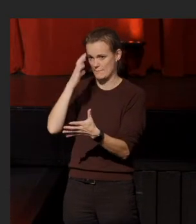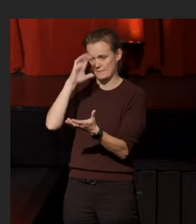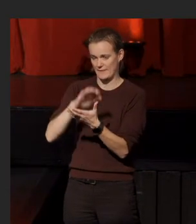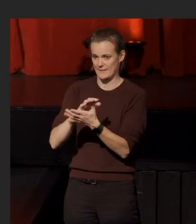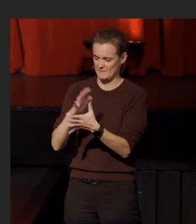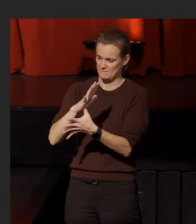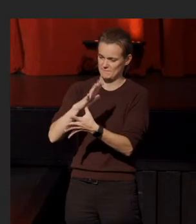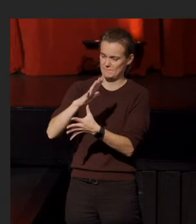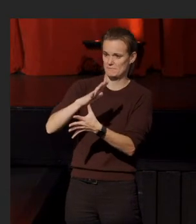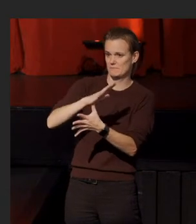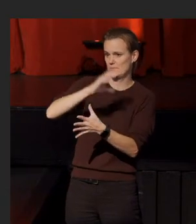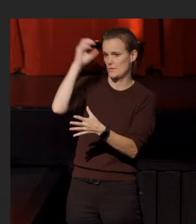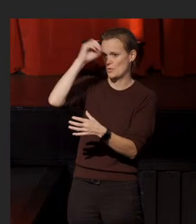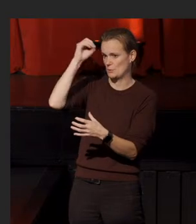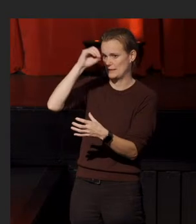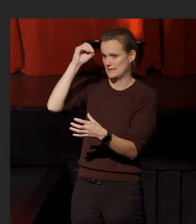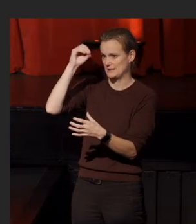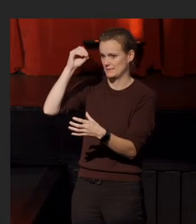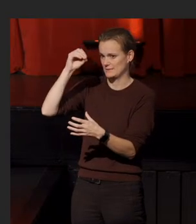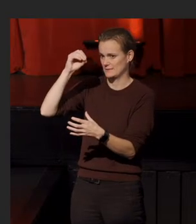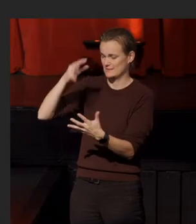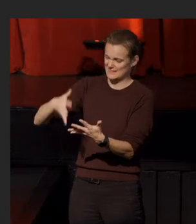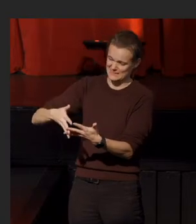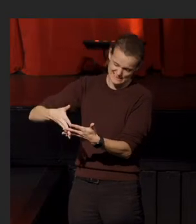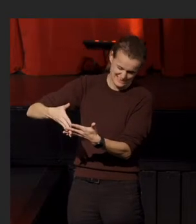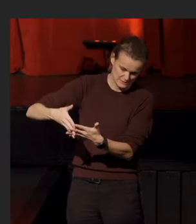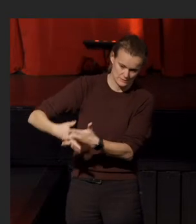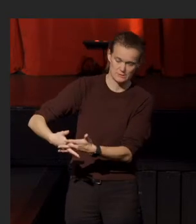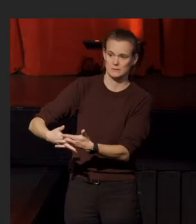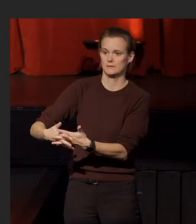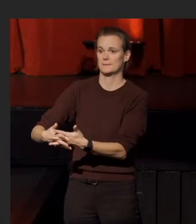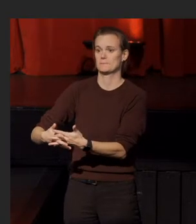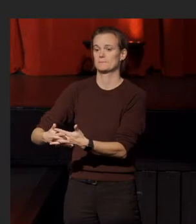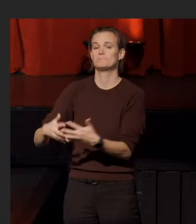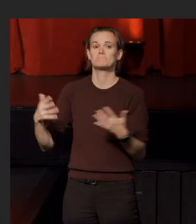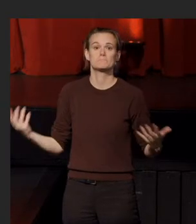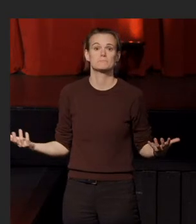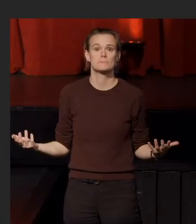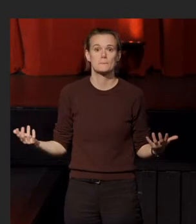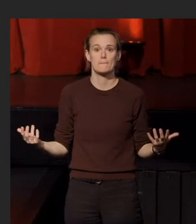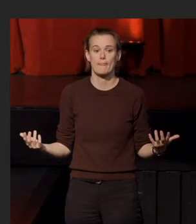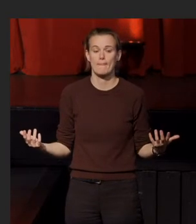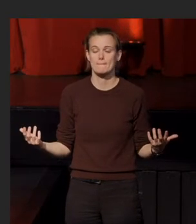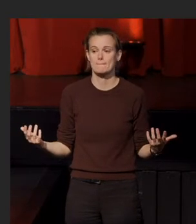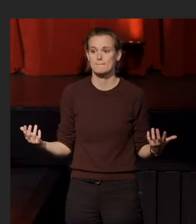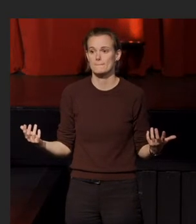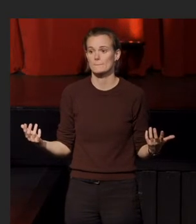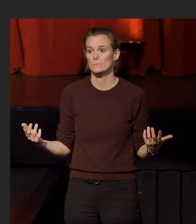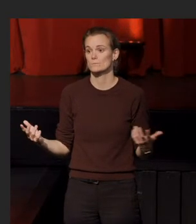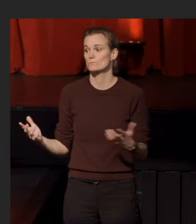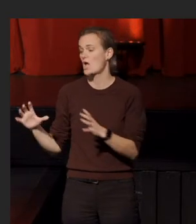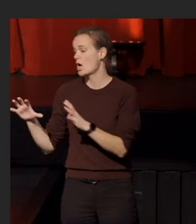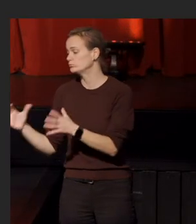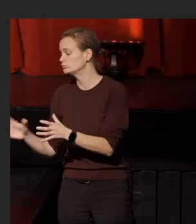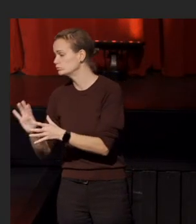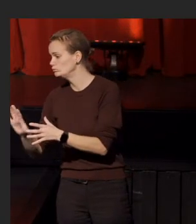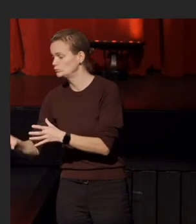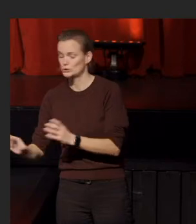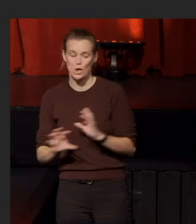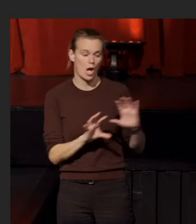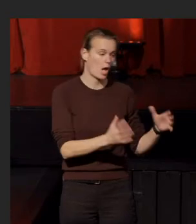is different from the idea of leaning towards one pole or another,